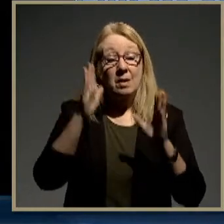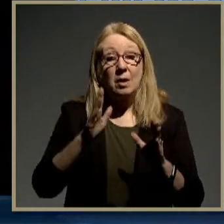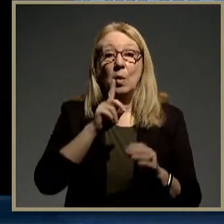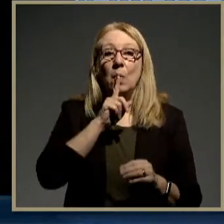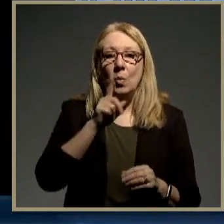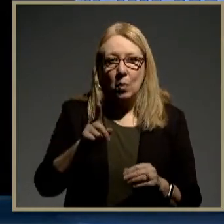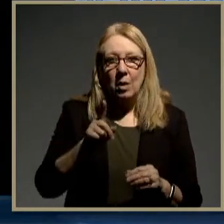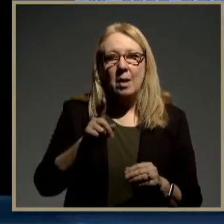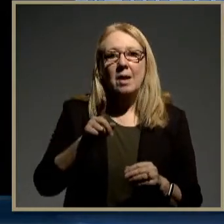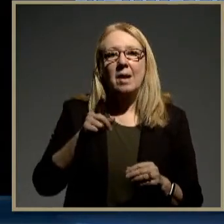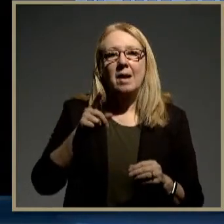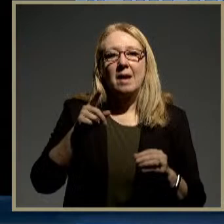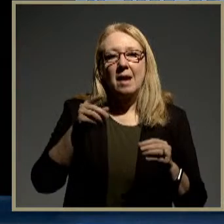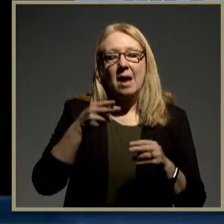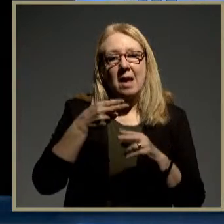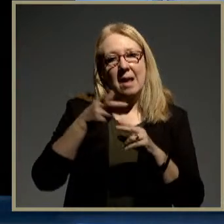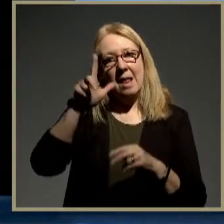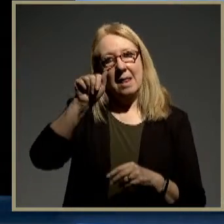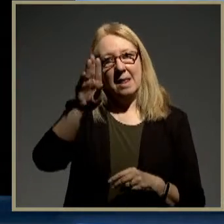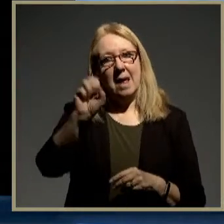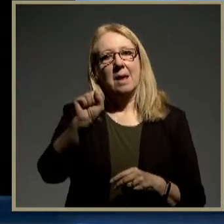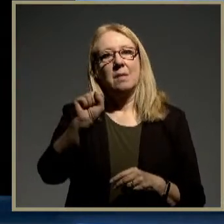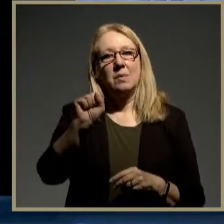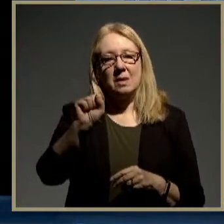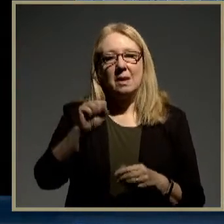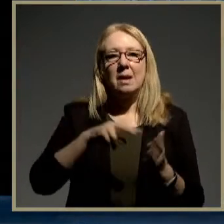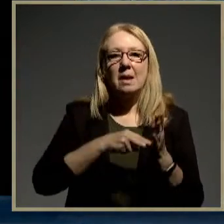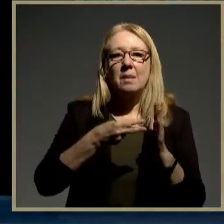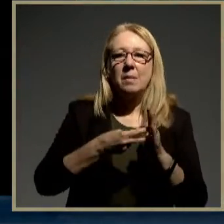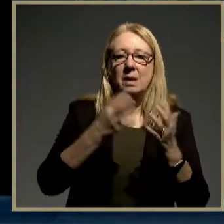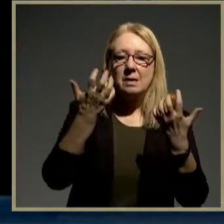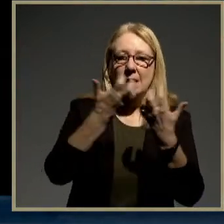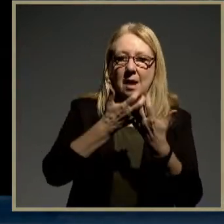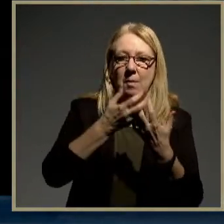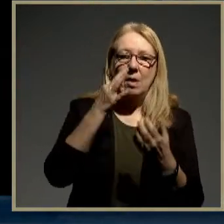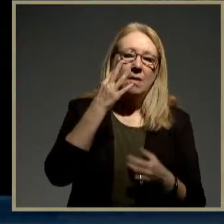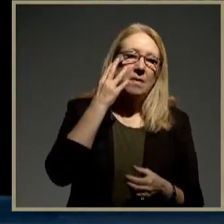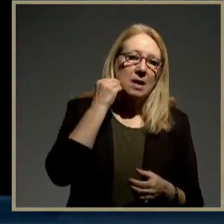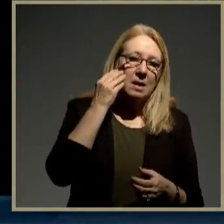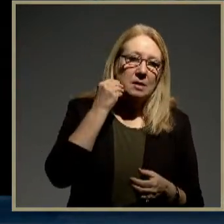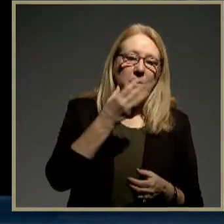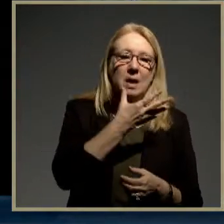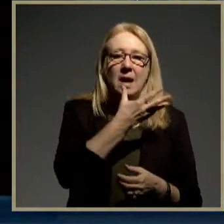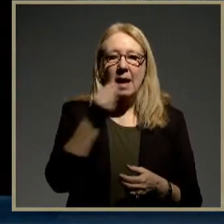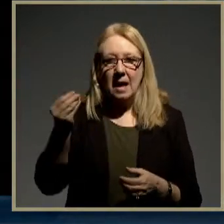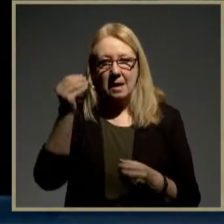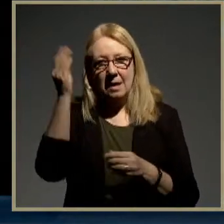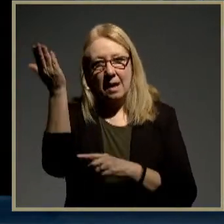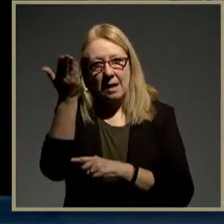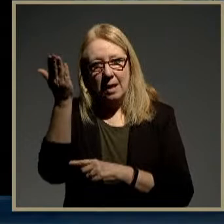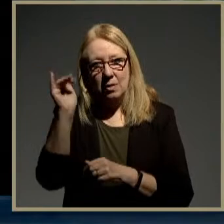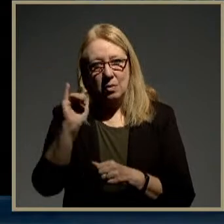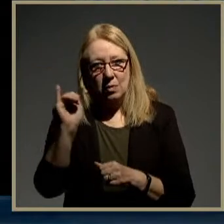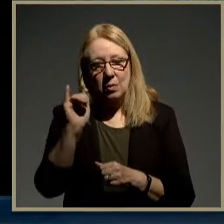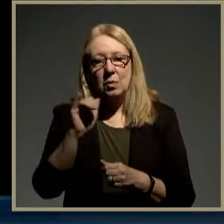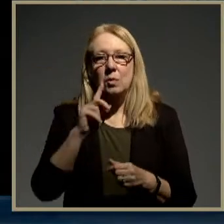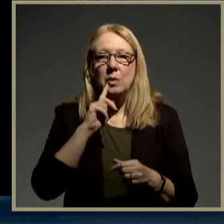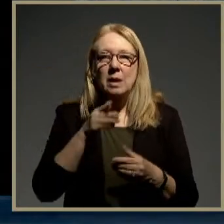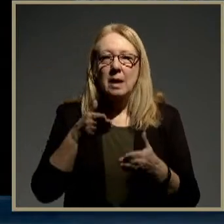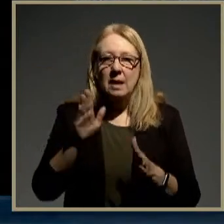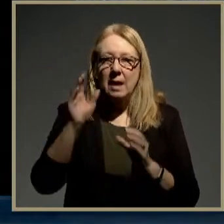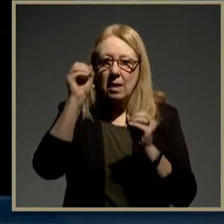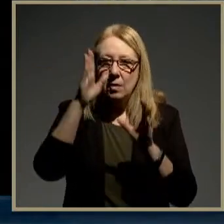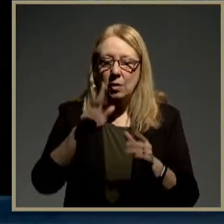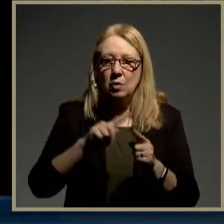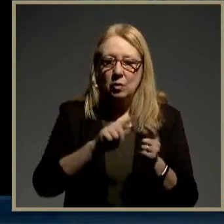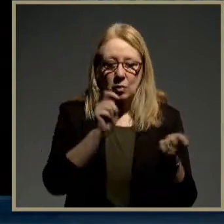actually what we call instructional laboratories, which is a combination of experiential and didactic. So it allows the instructor to pivot